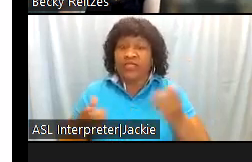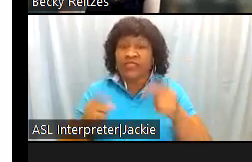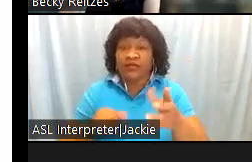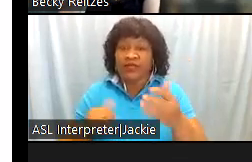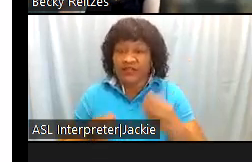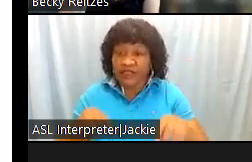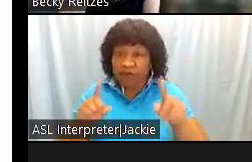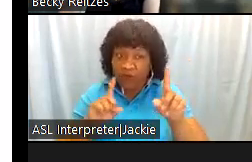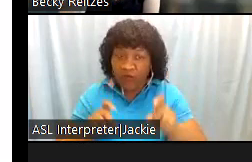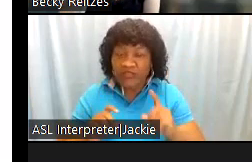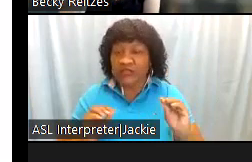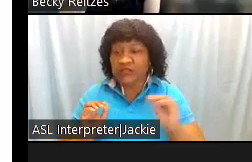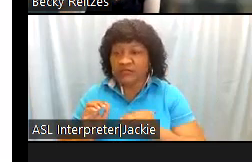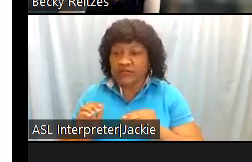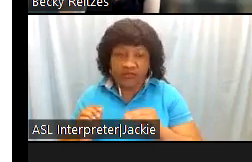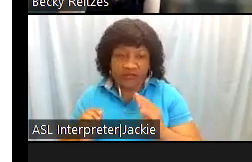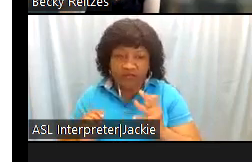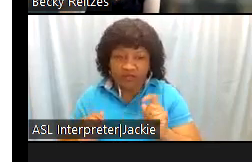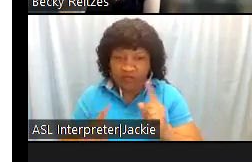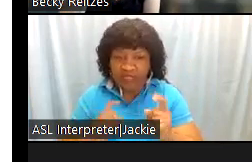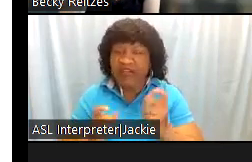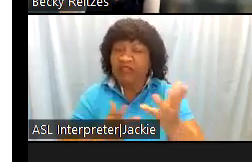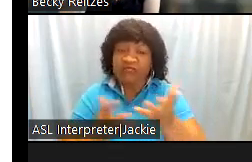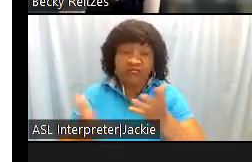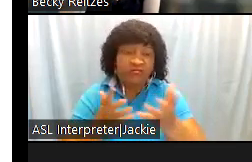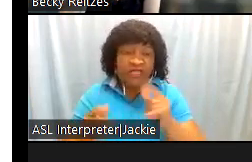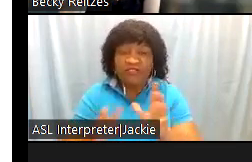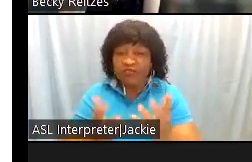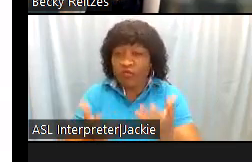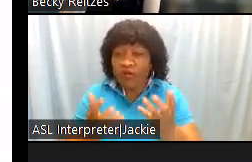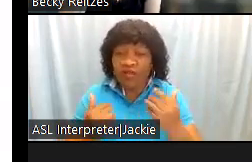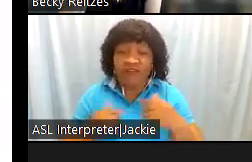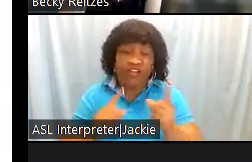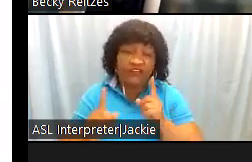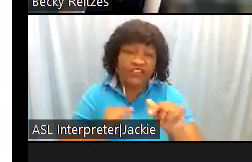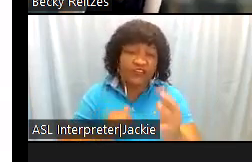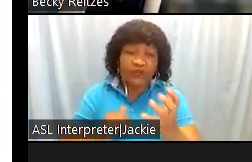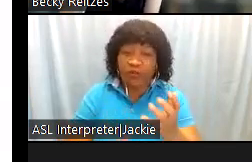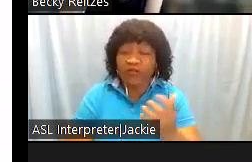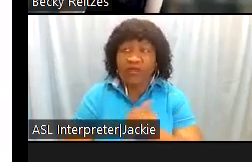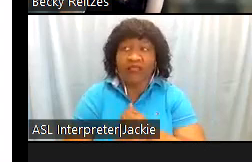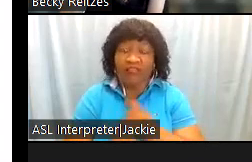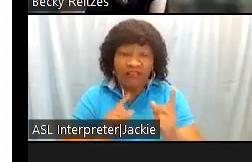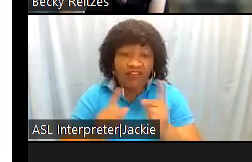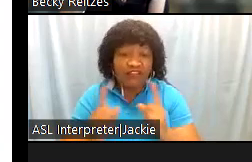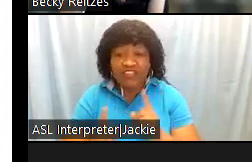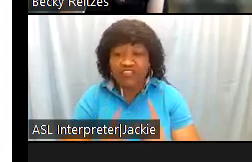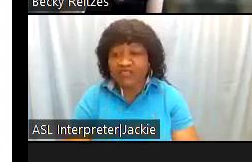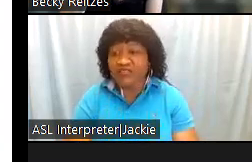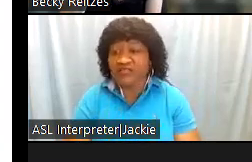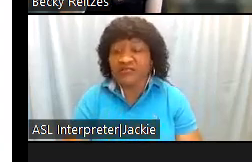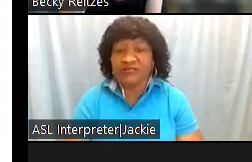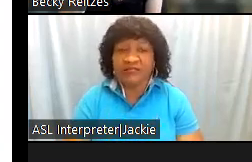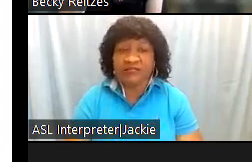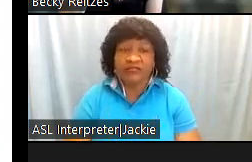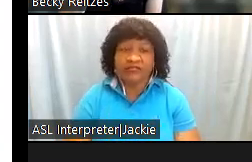go. This can be as interactive as you want it to be. We can have a conversation. Love conversation. All right, so I